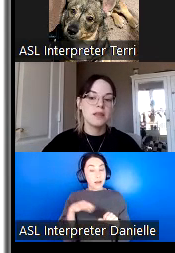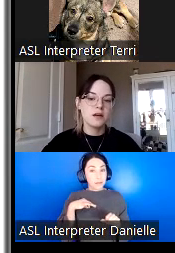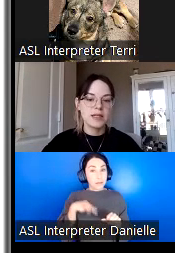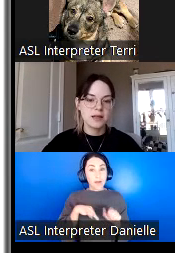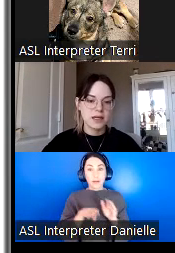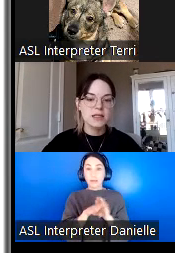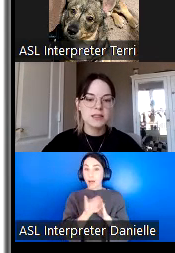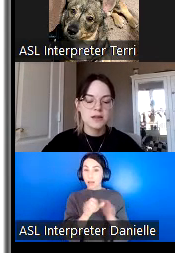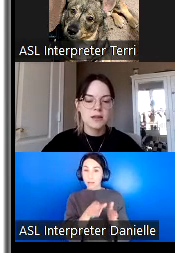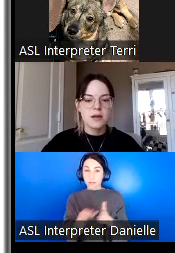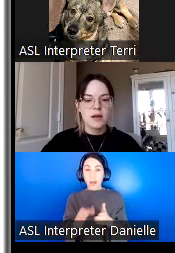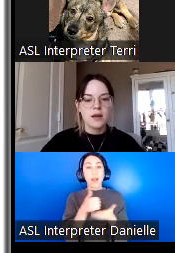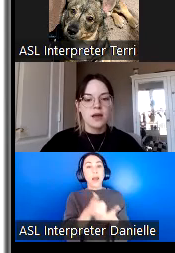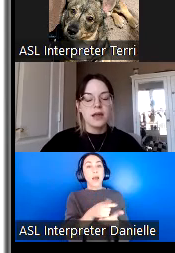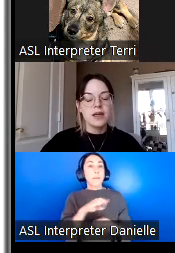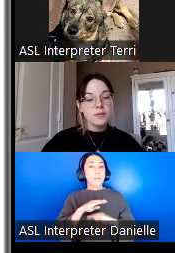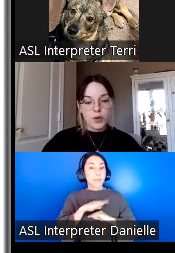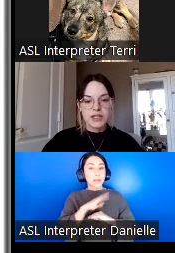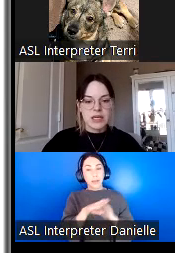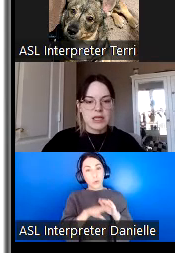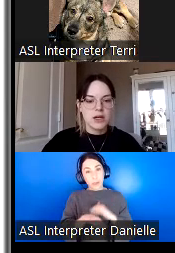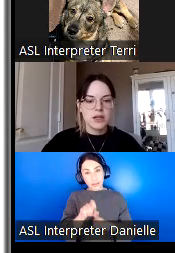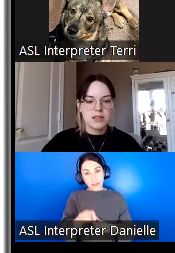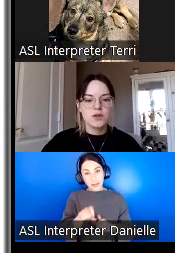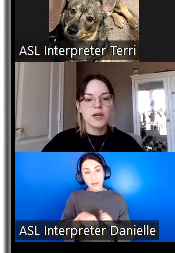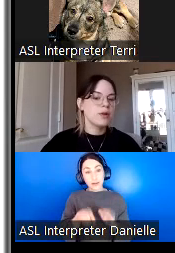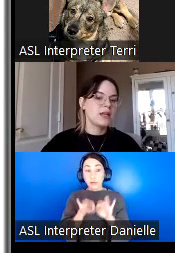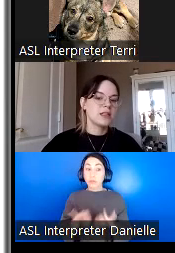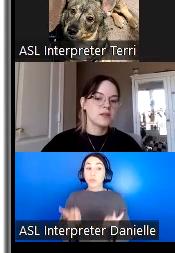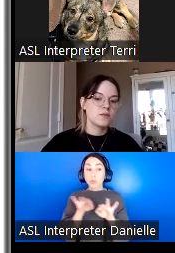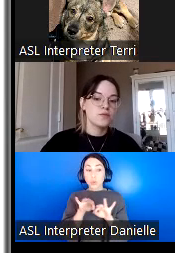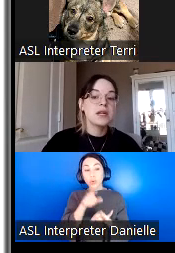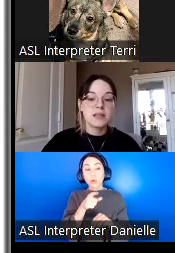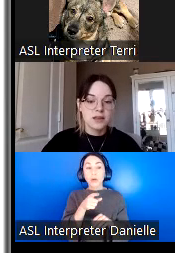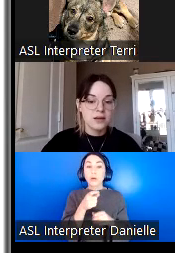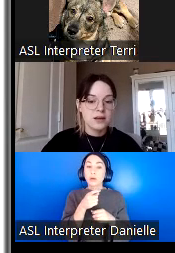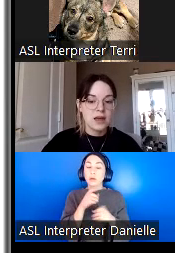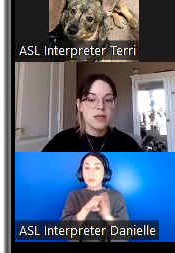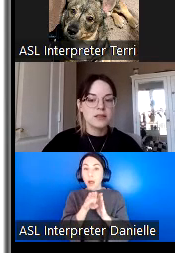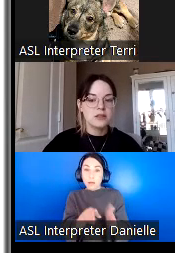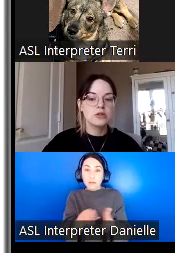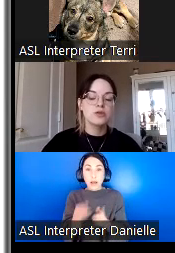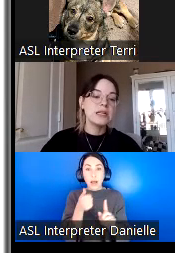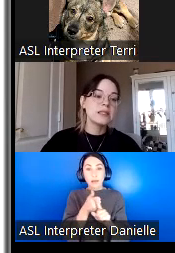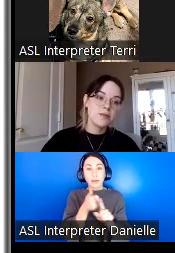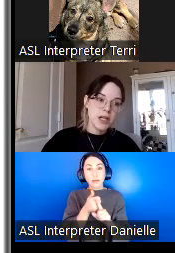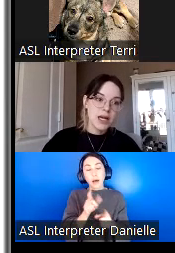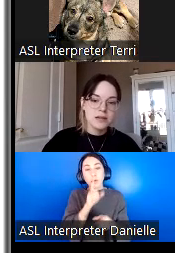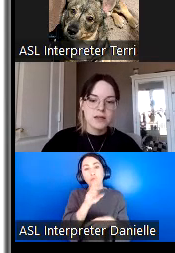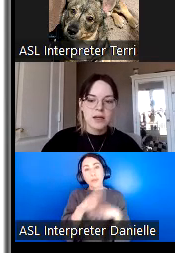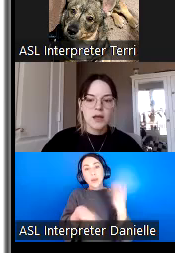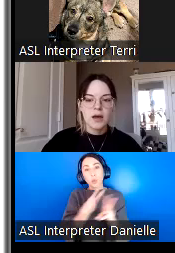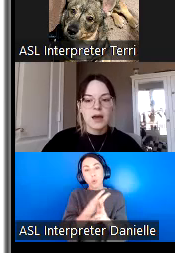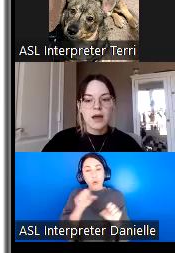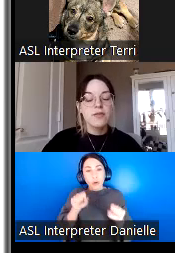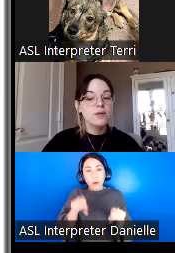helps them meet their basic needs. It is important here to create a plan that's realistic and meets the true needs of a